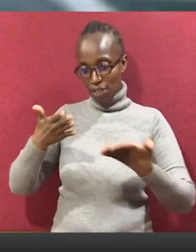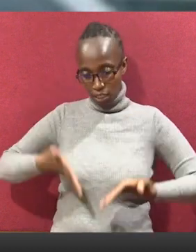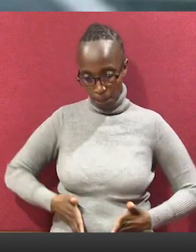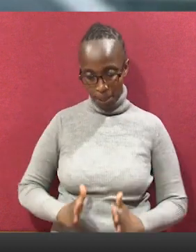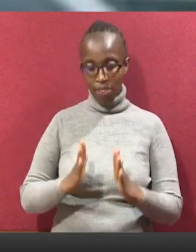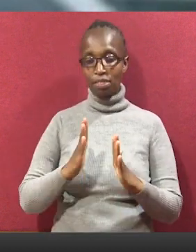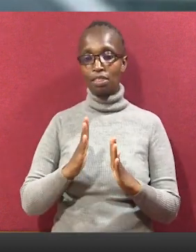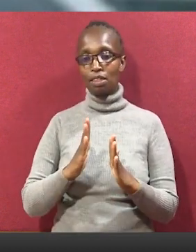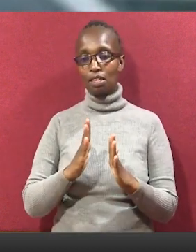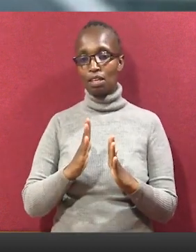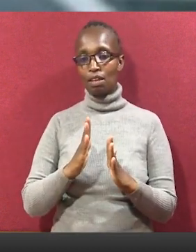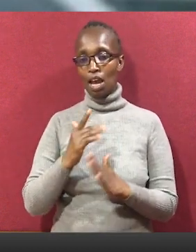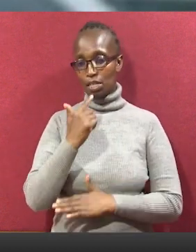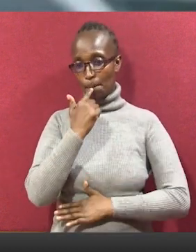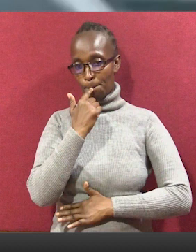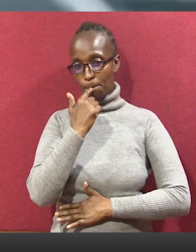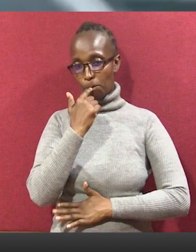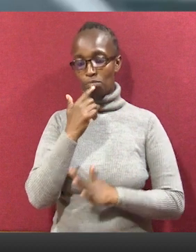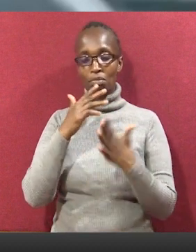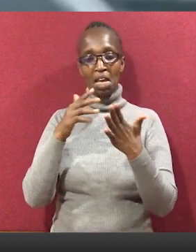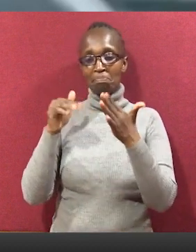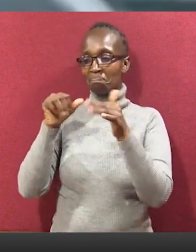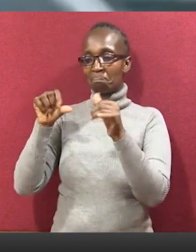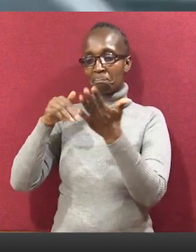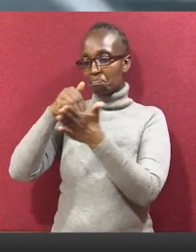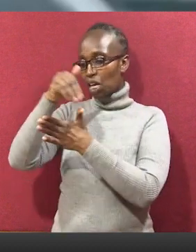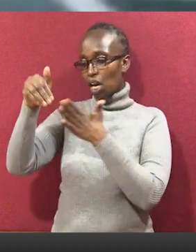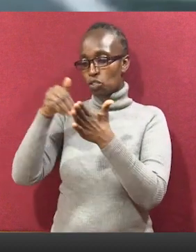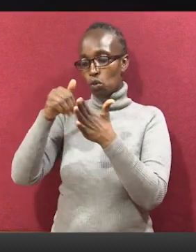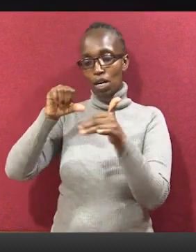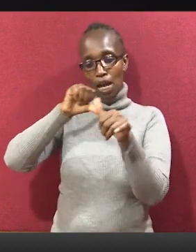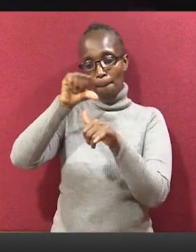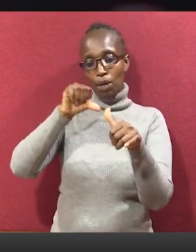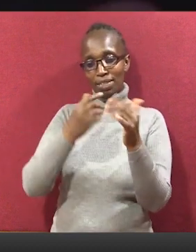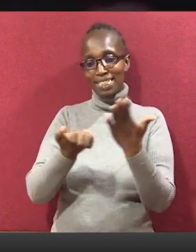gotten fantastic newborns. And it's about